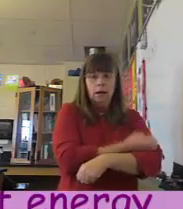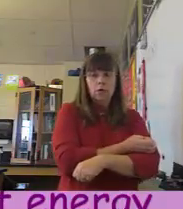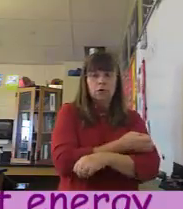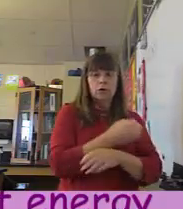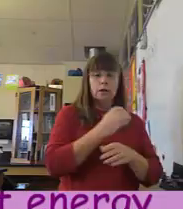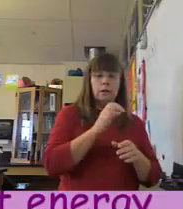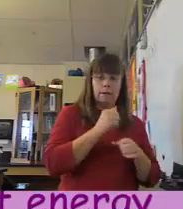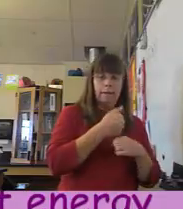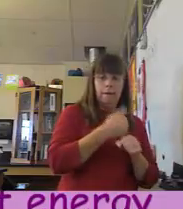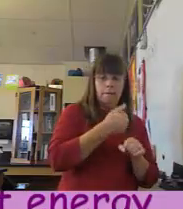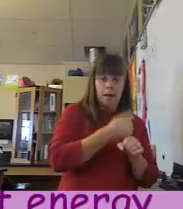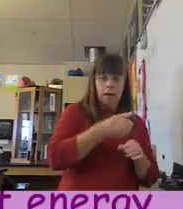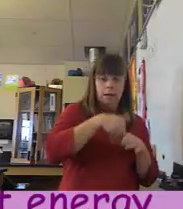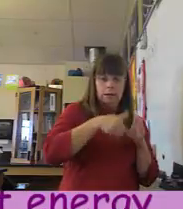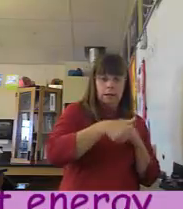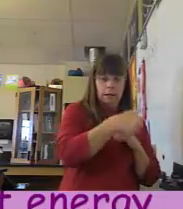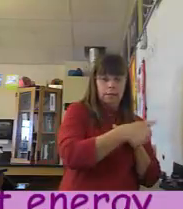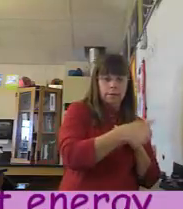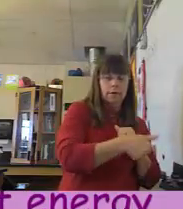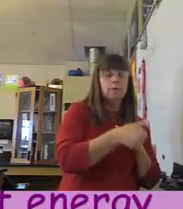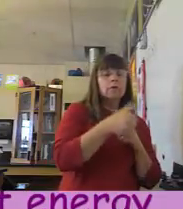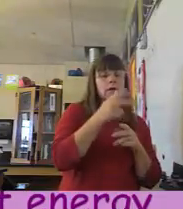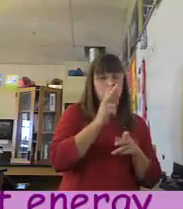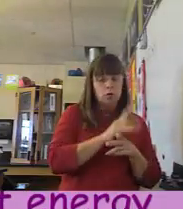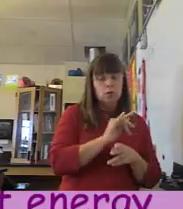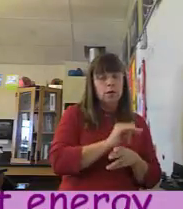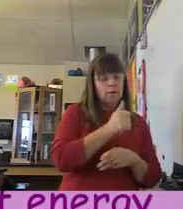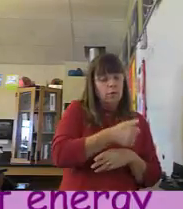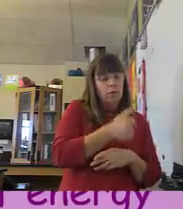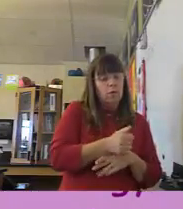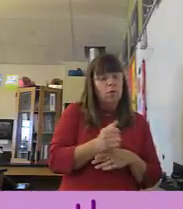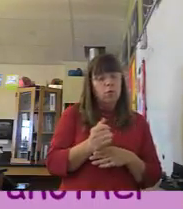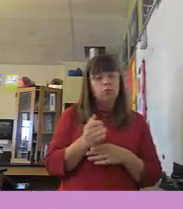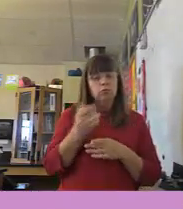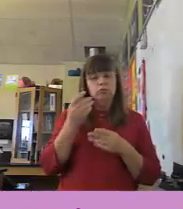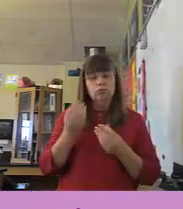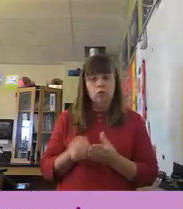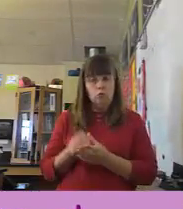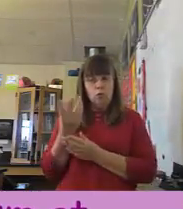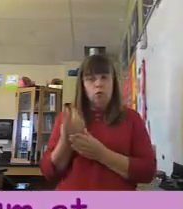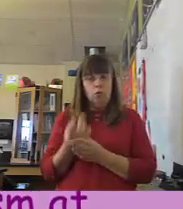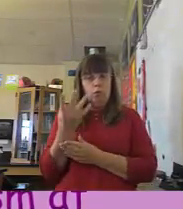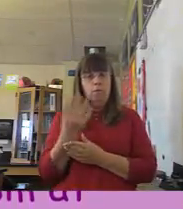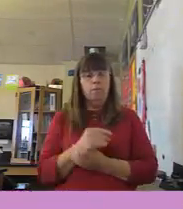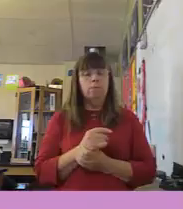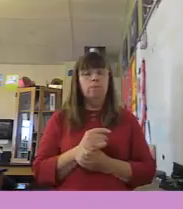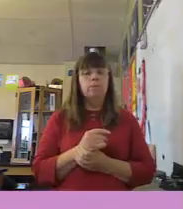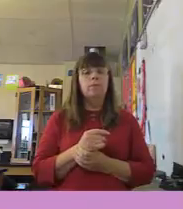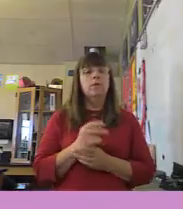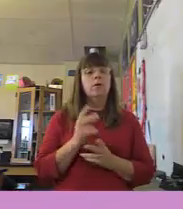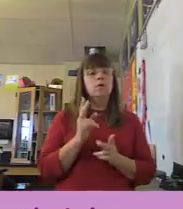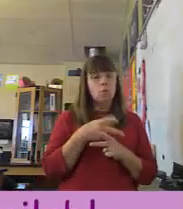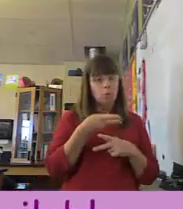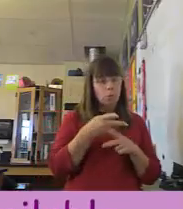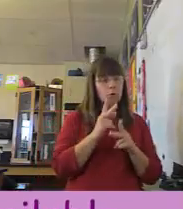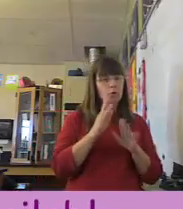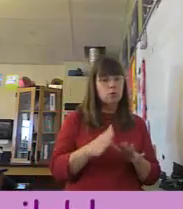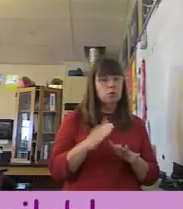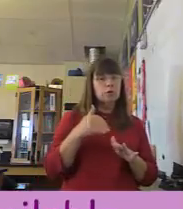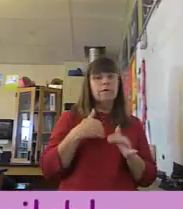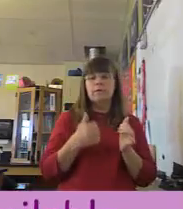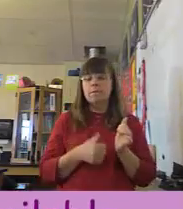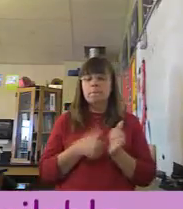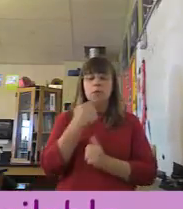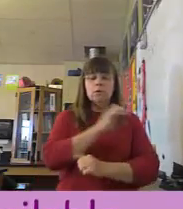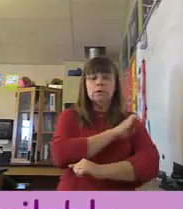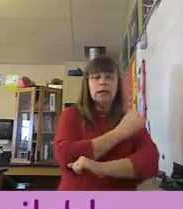own cells going and grow their roots and things like that. So producers have the most energy available because